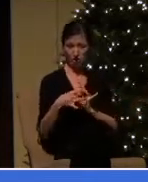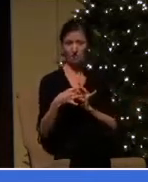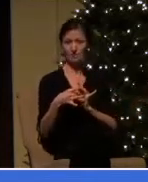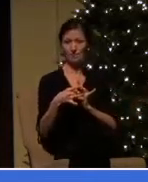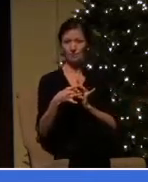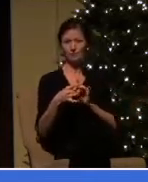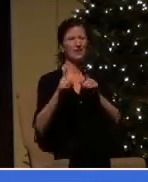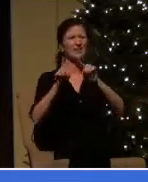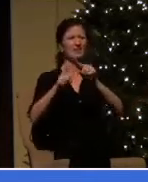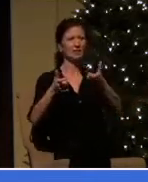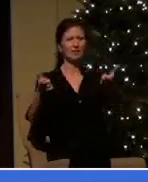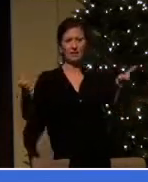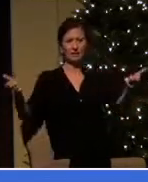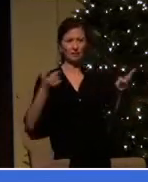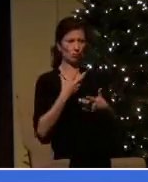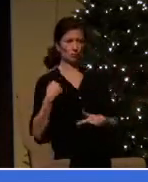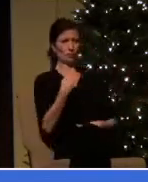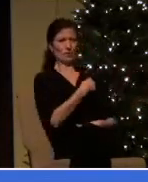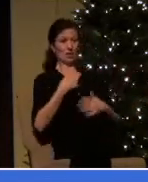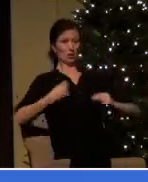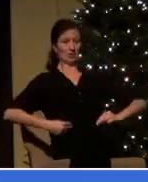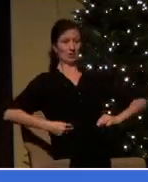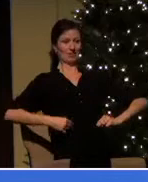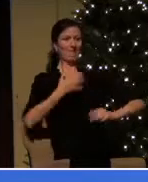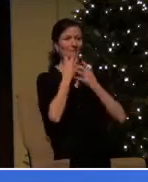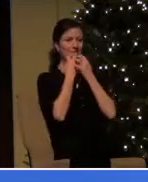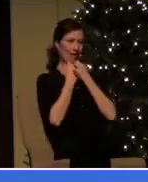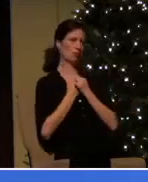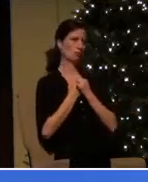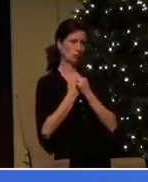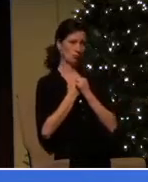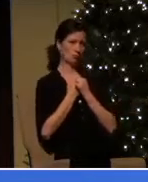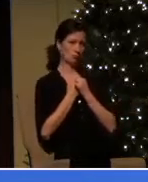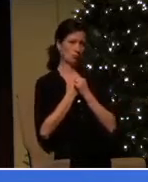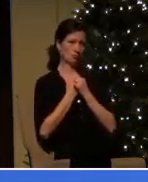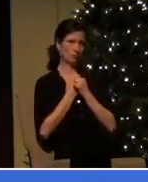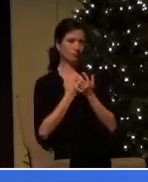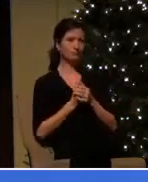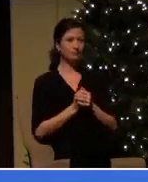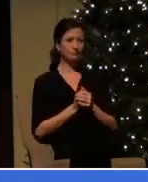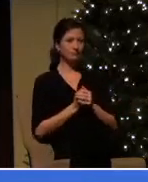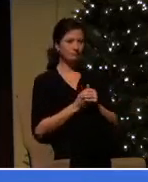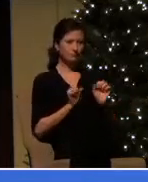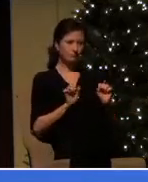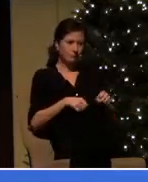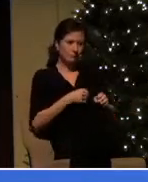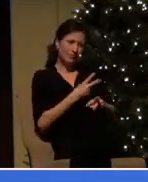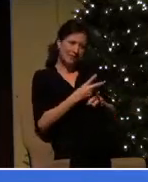lot of other things are very valuable. And we do well to treasure them.